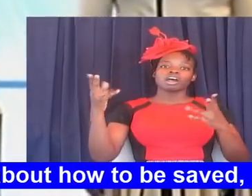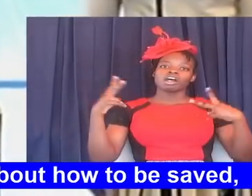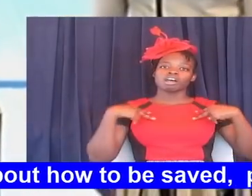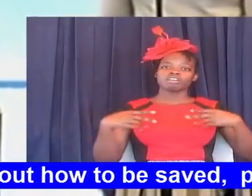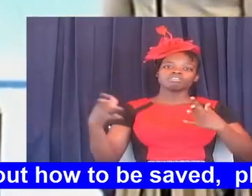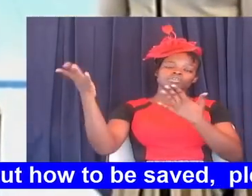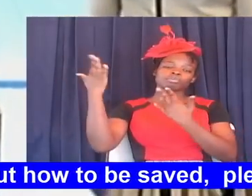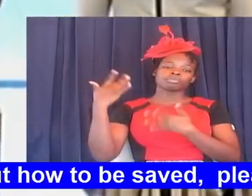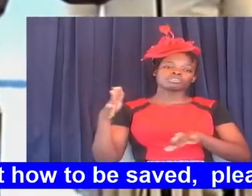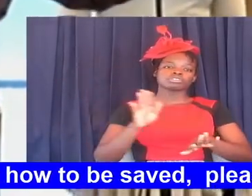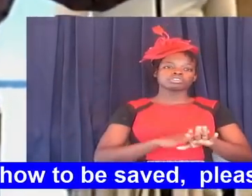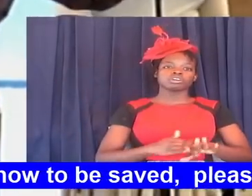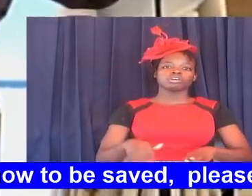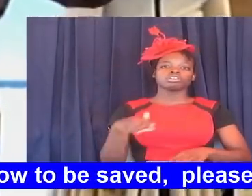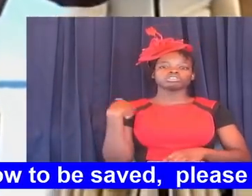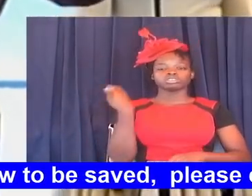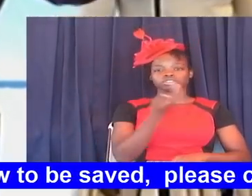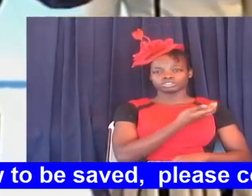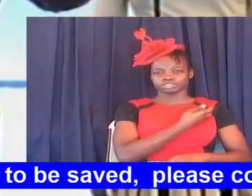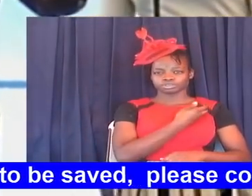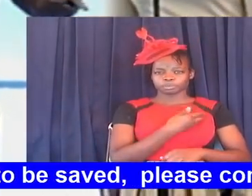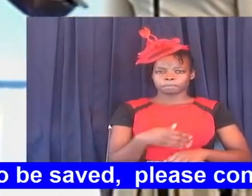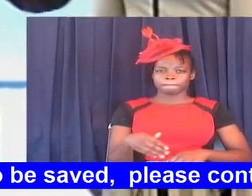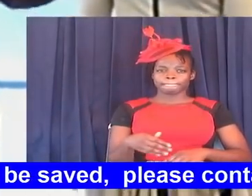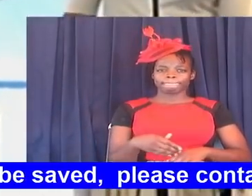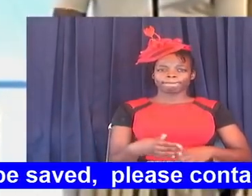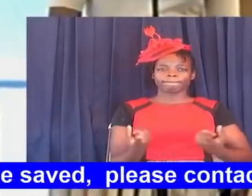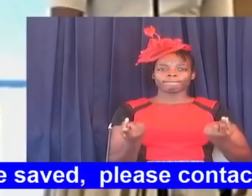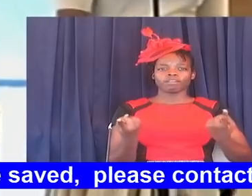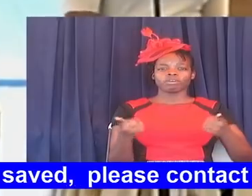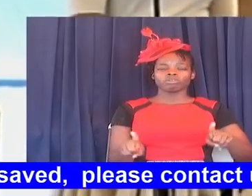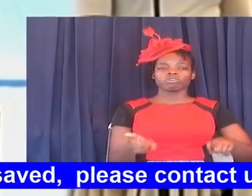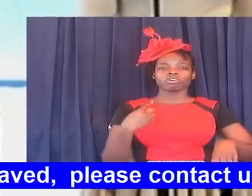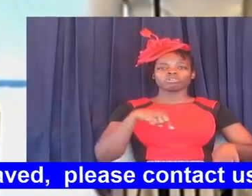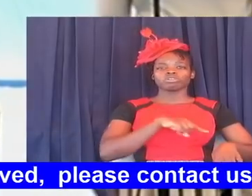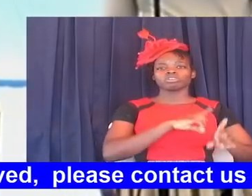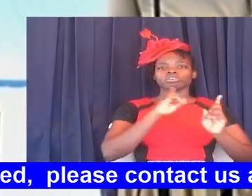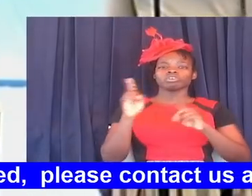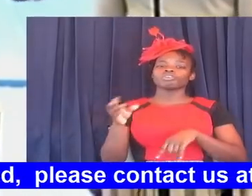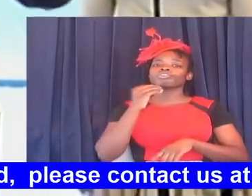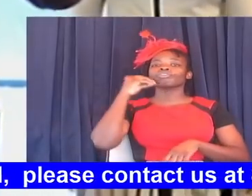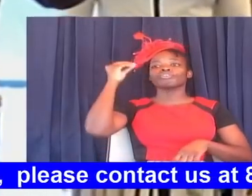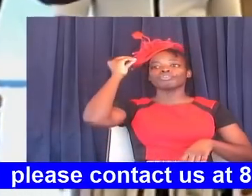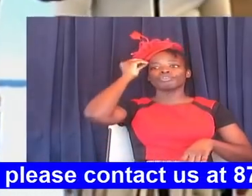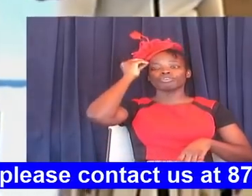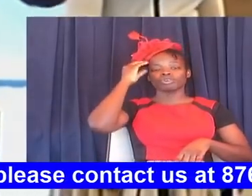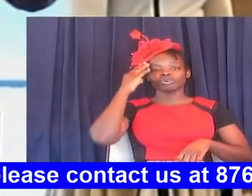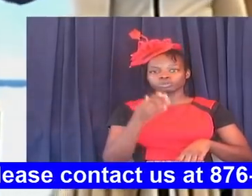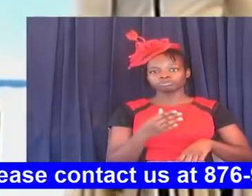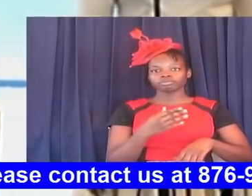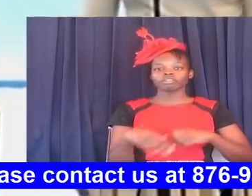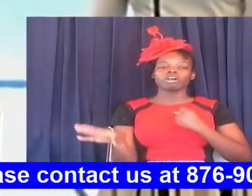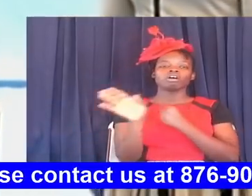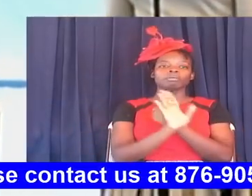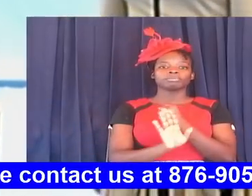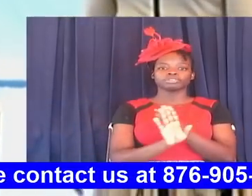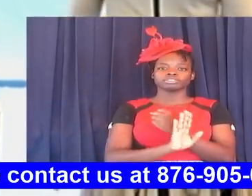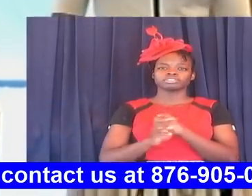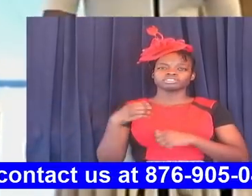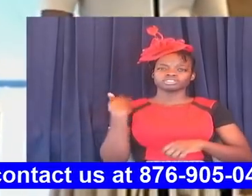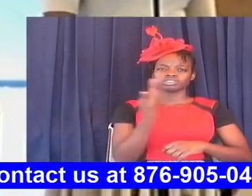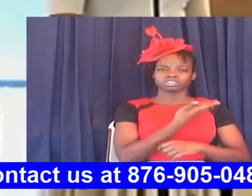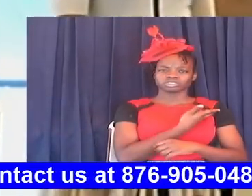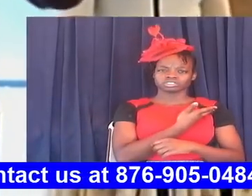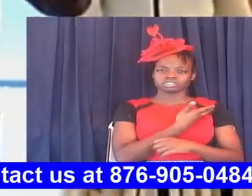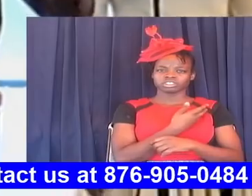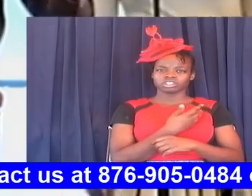our separate place, I pray for journey mercies. Whether we drive, whether we take the bus, or we walk, I pray, oh God, that